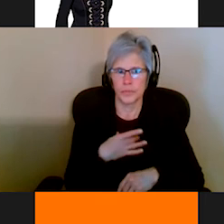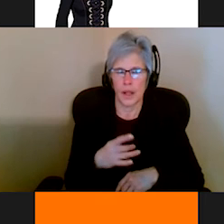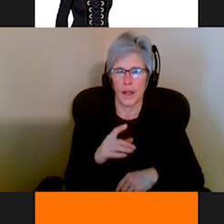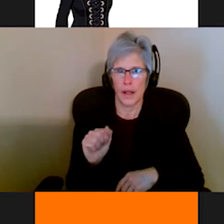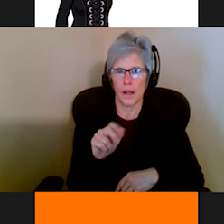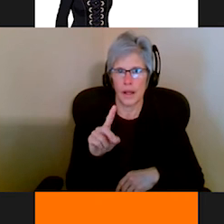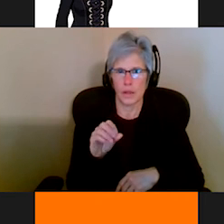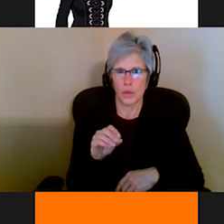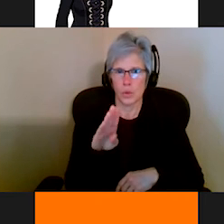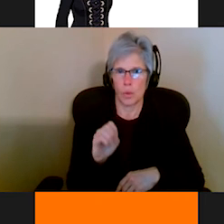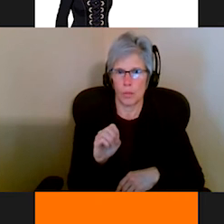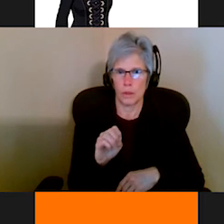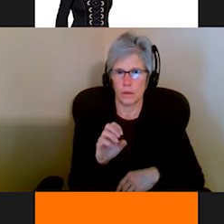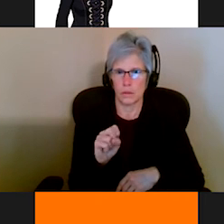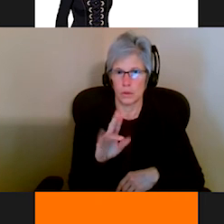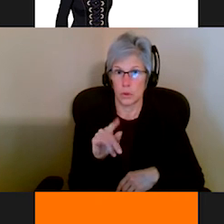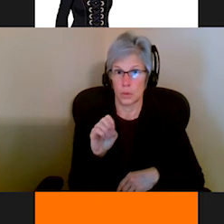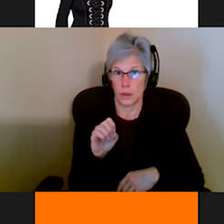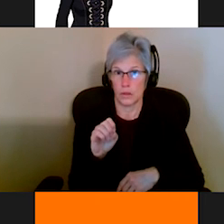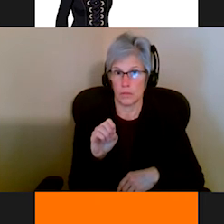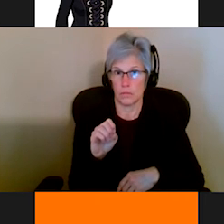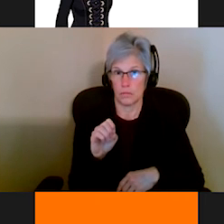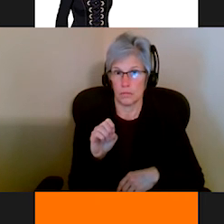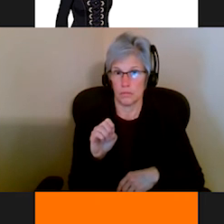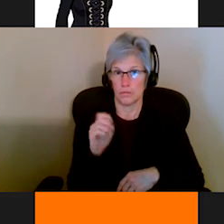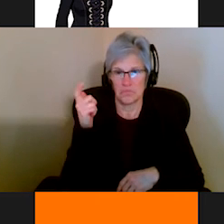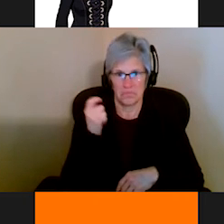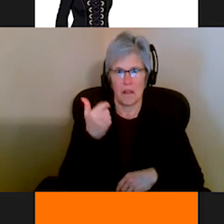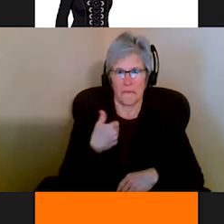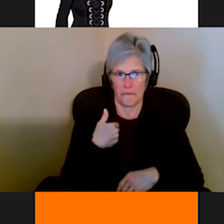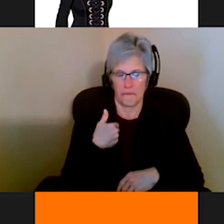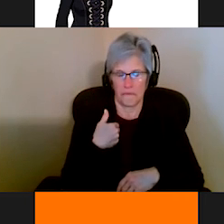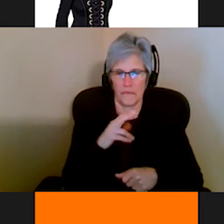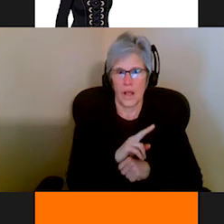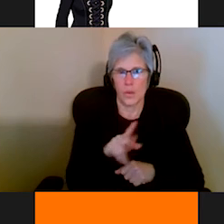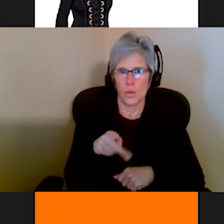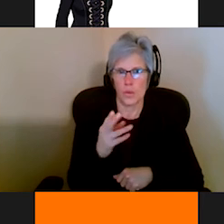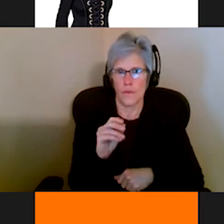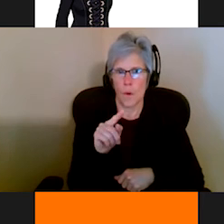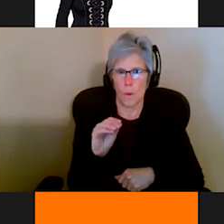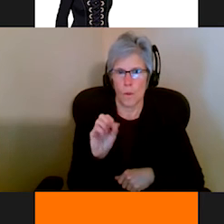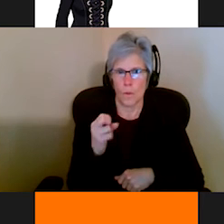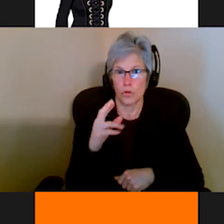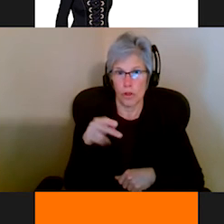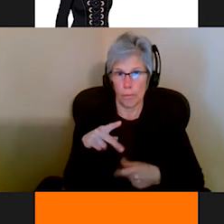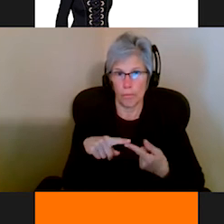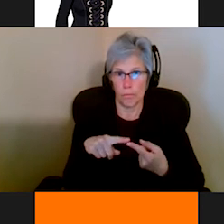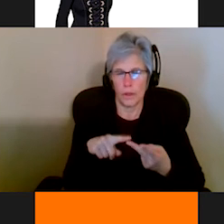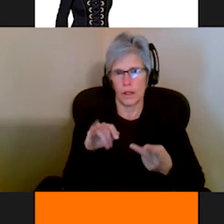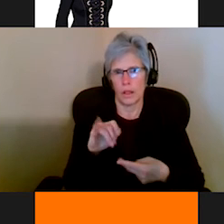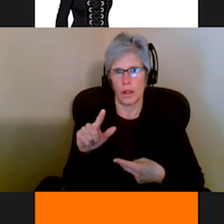suite. I have a subscription, and I use Photoshop and Illustrator primarily. I know some